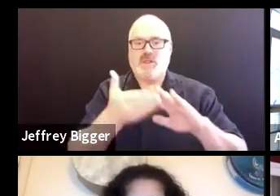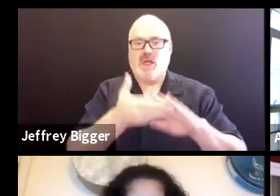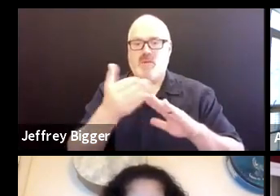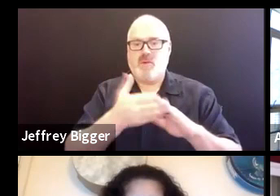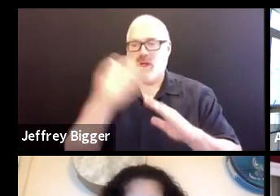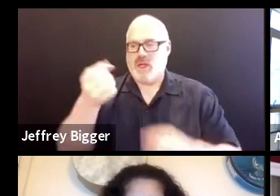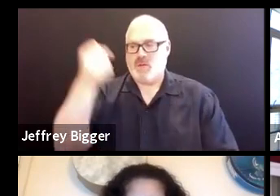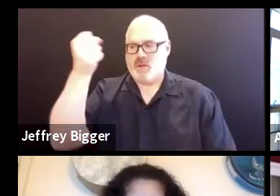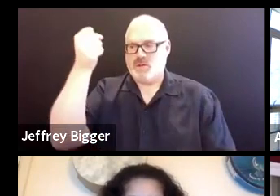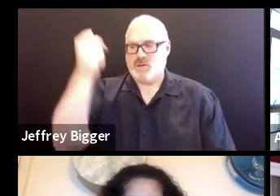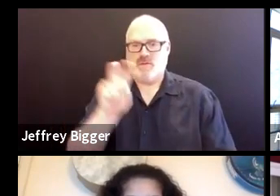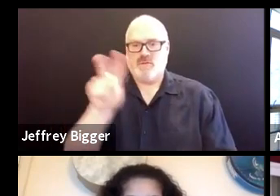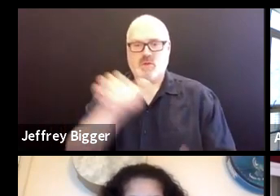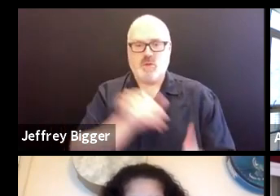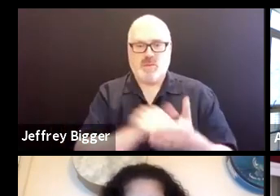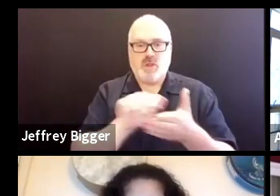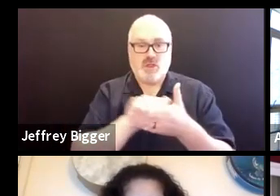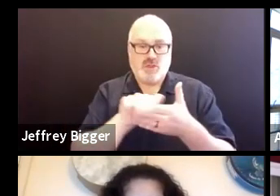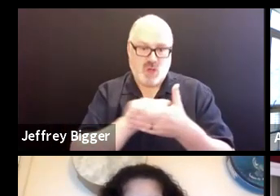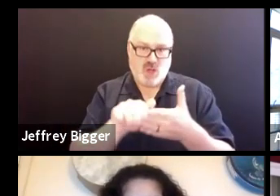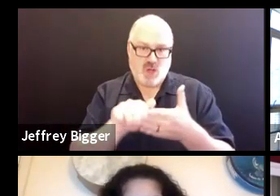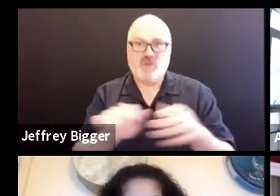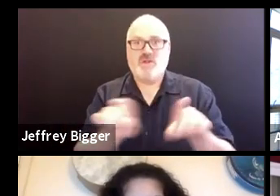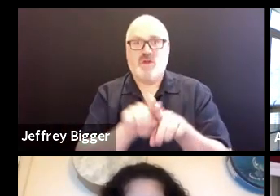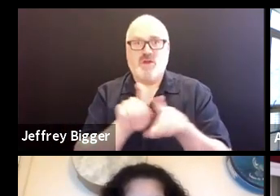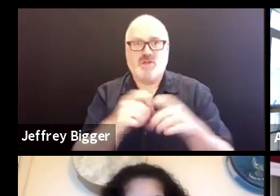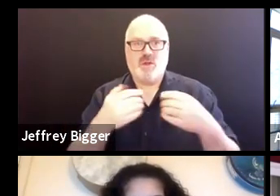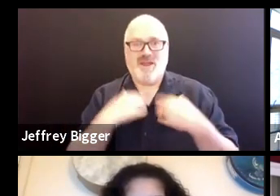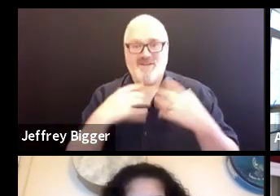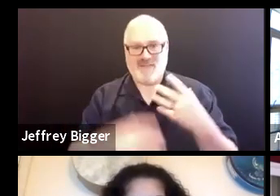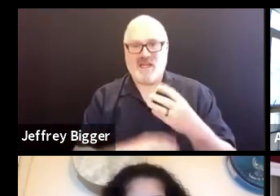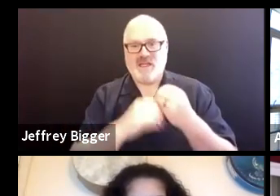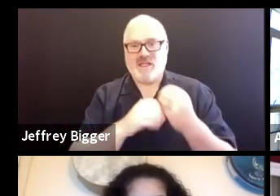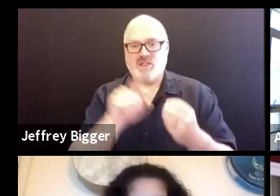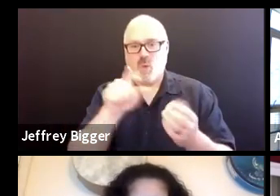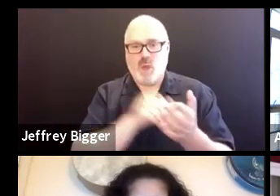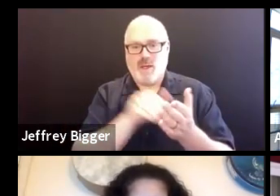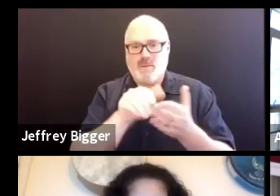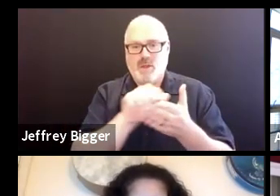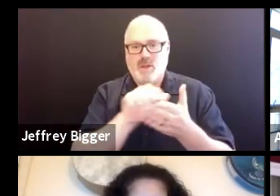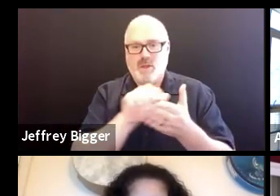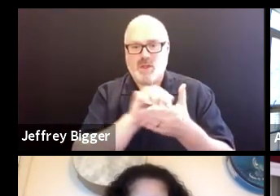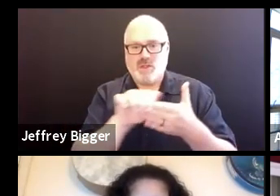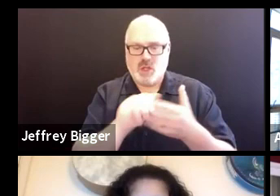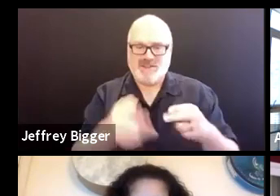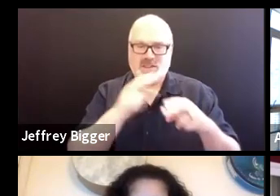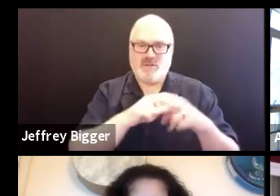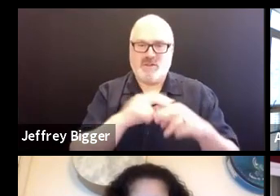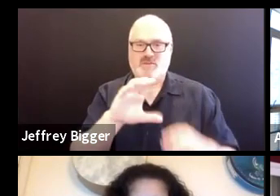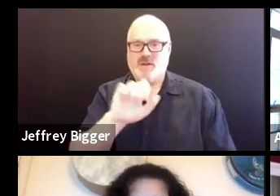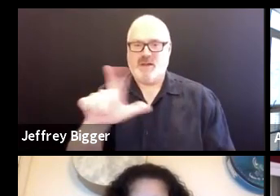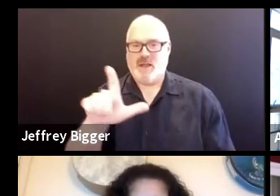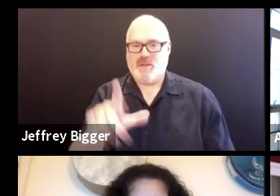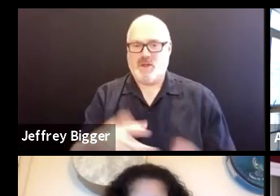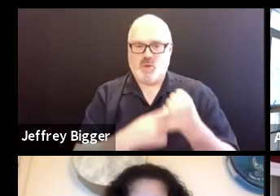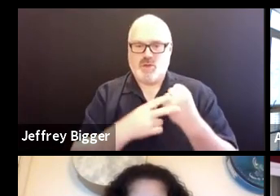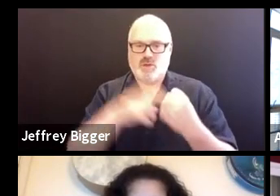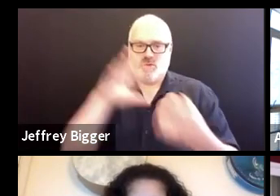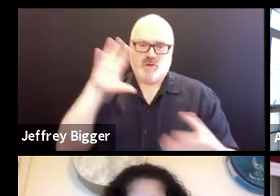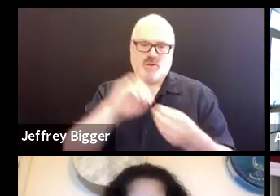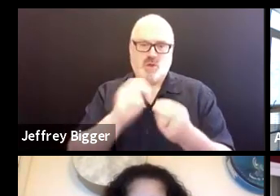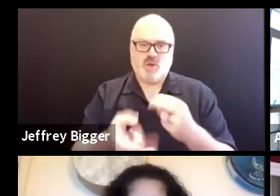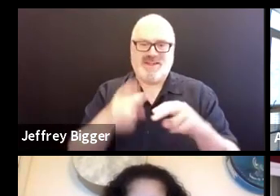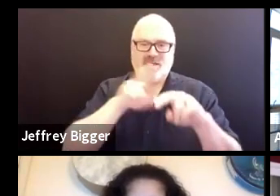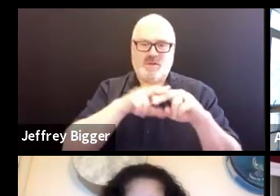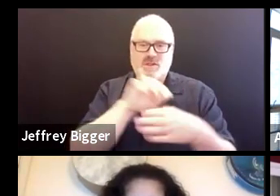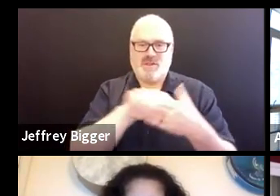by $2 million. And then we also had an additional million or so increase to capital reserves for a total increase to cash